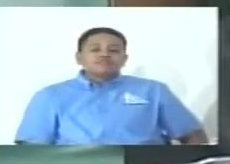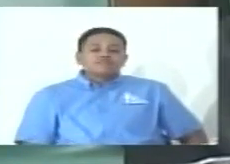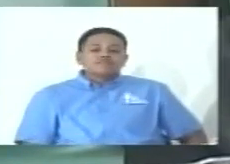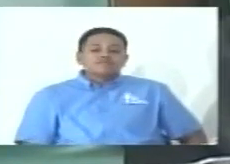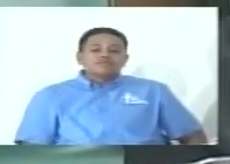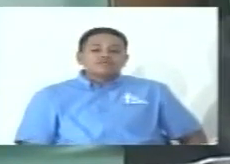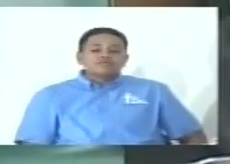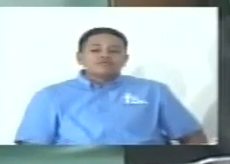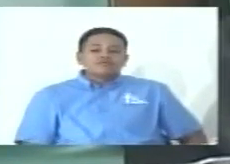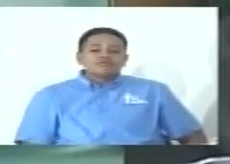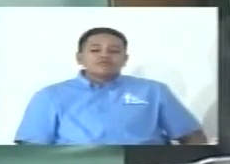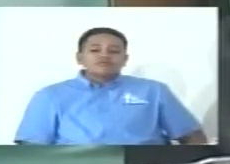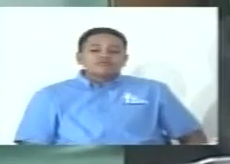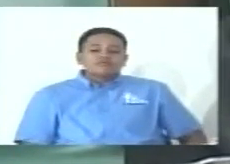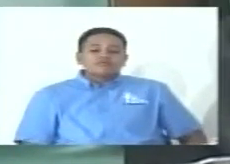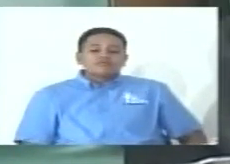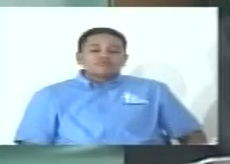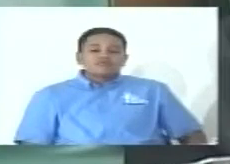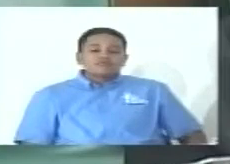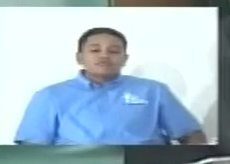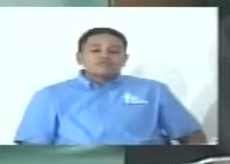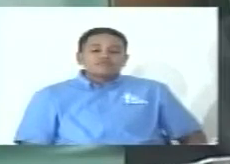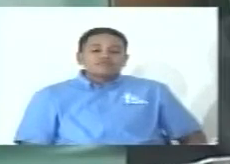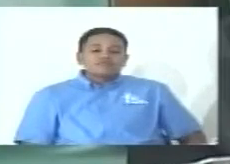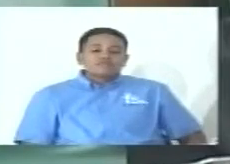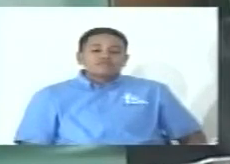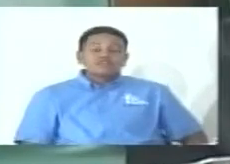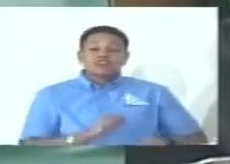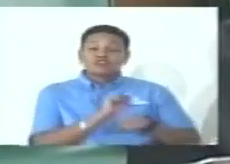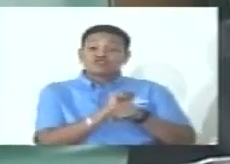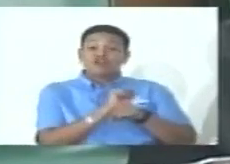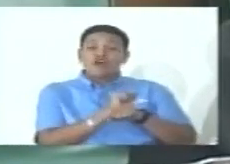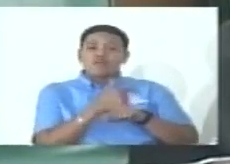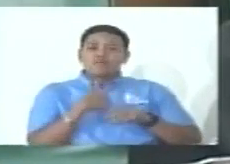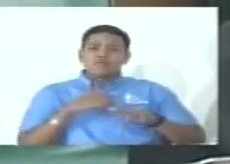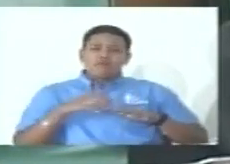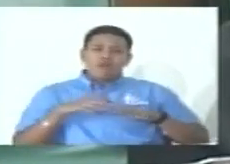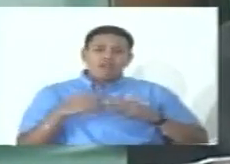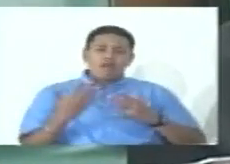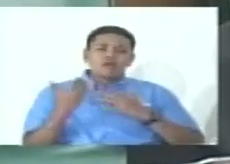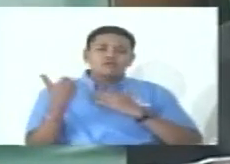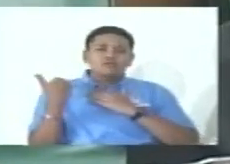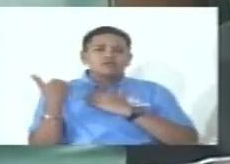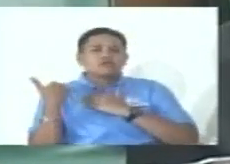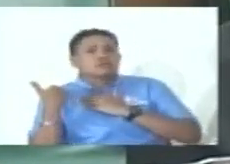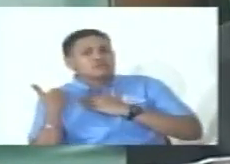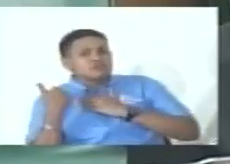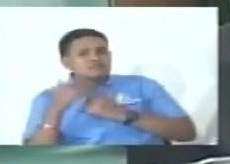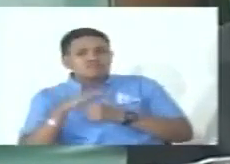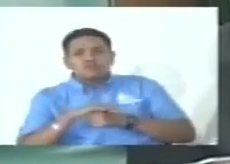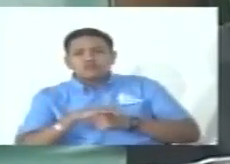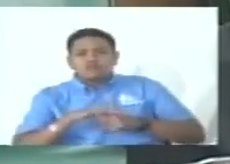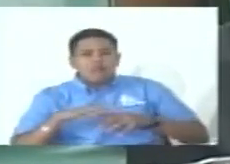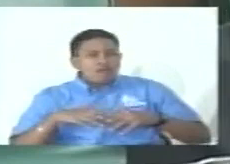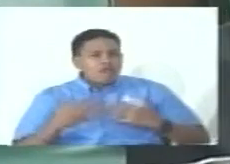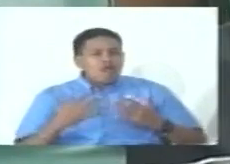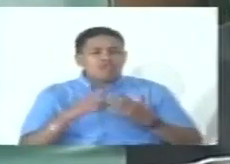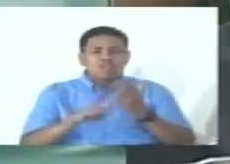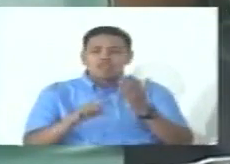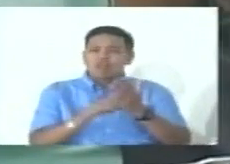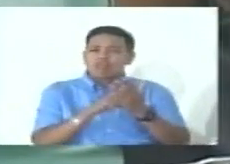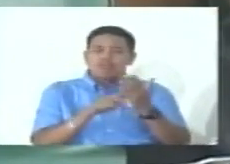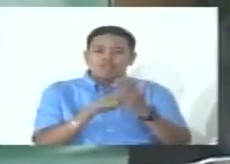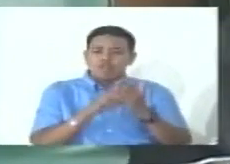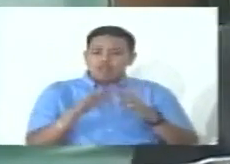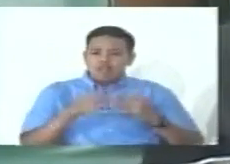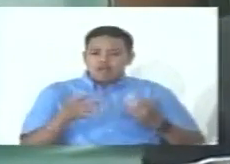And it is a profession that we command a lot of pressure, a lot of criticism, a lot of